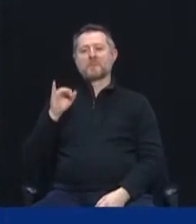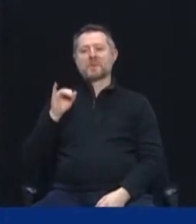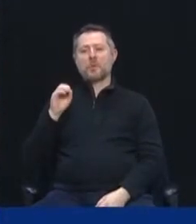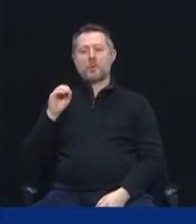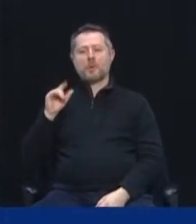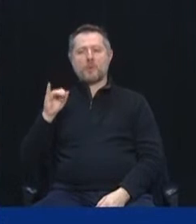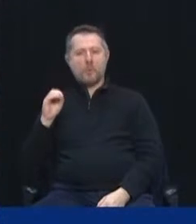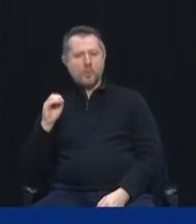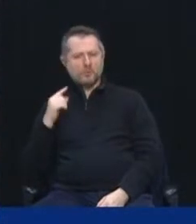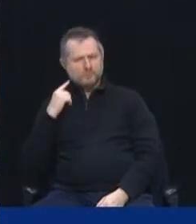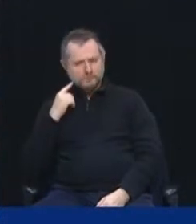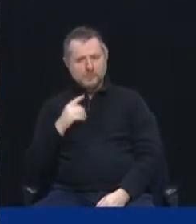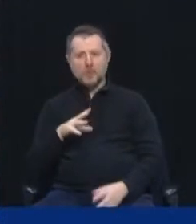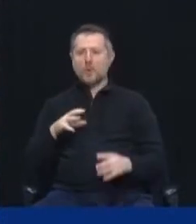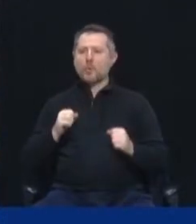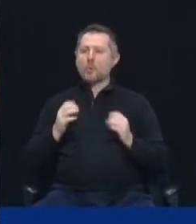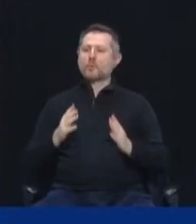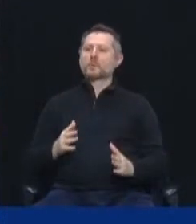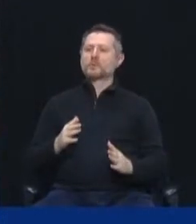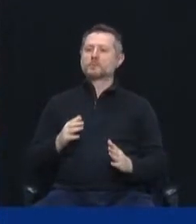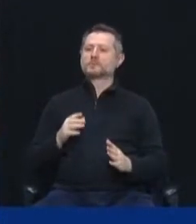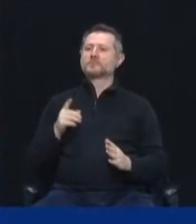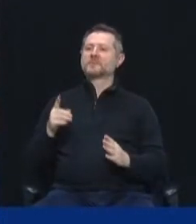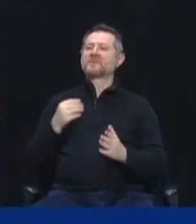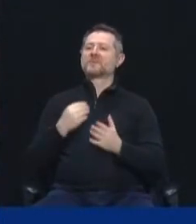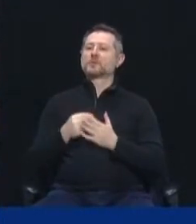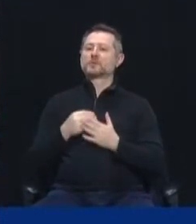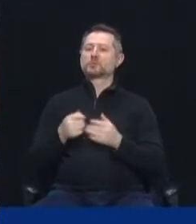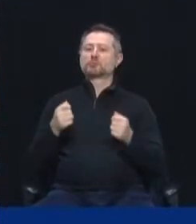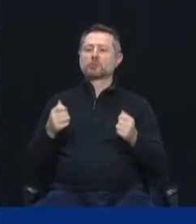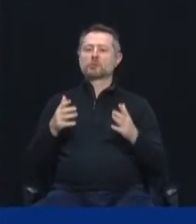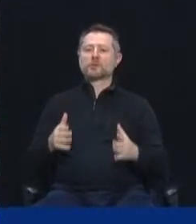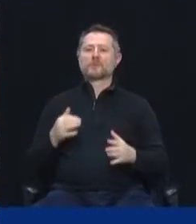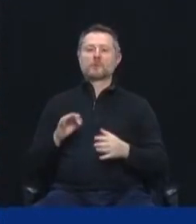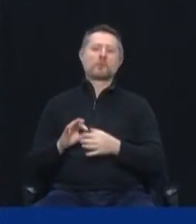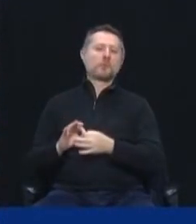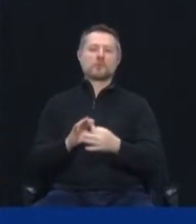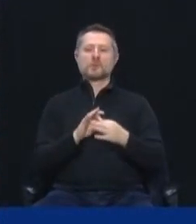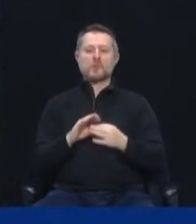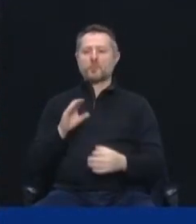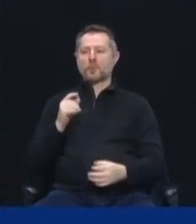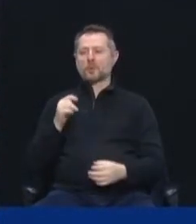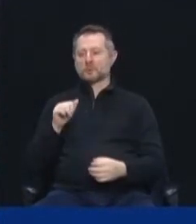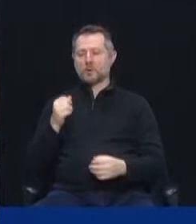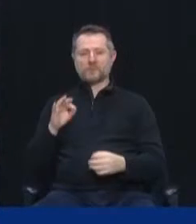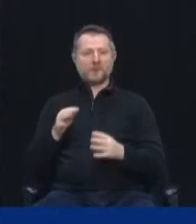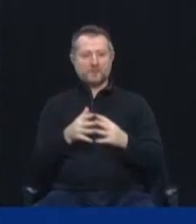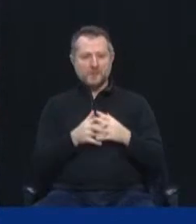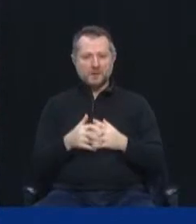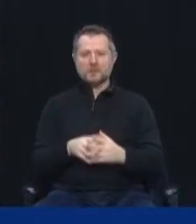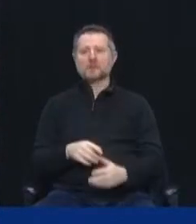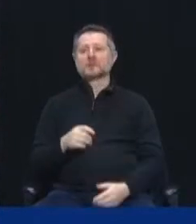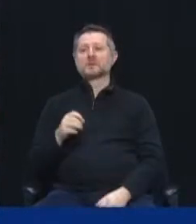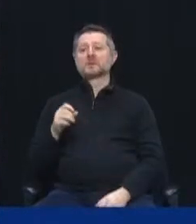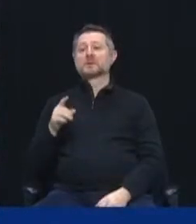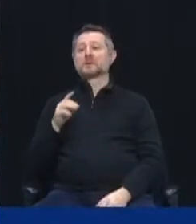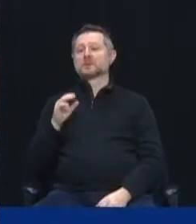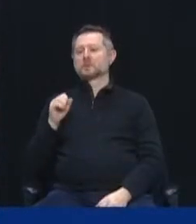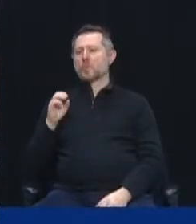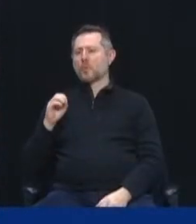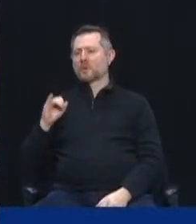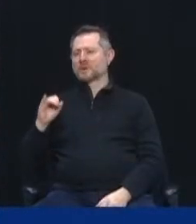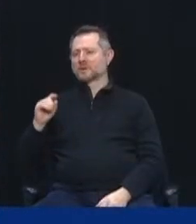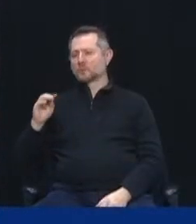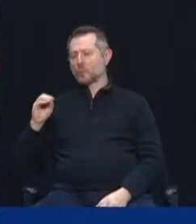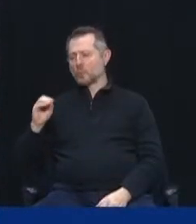Eugenio Brito, Financial Director of the United Bodegas of America, Jose de Collado, owner and member of the United Bodegas